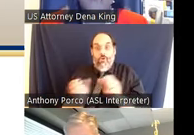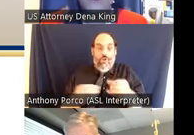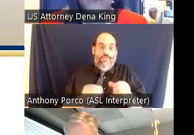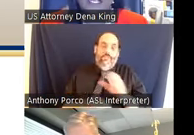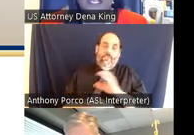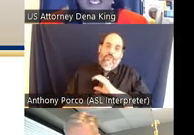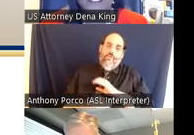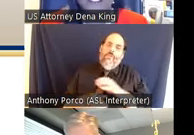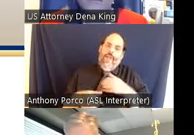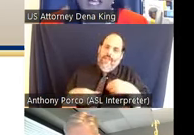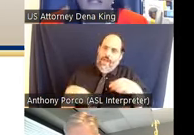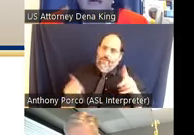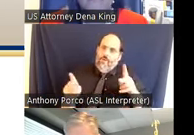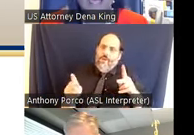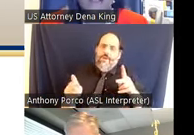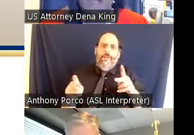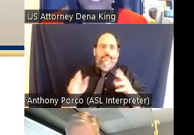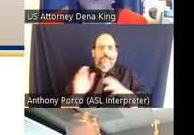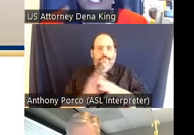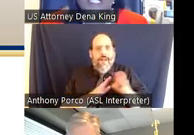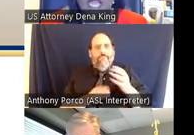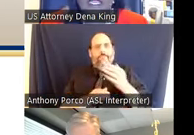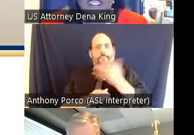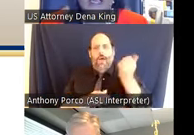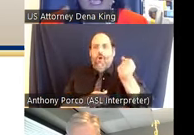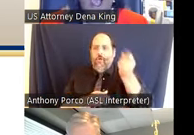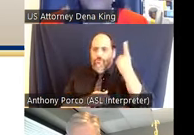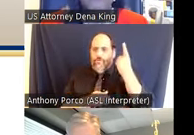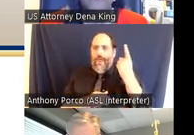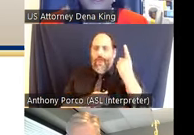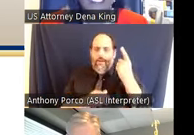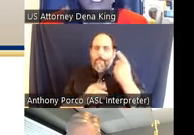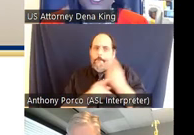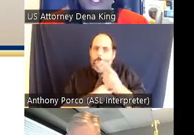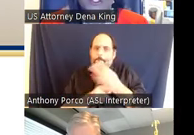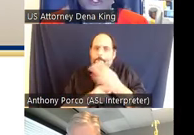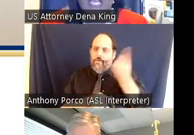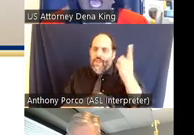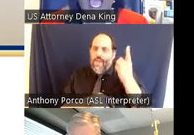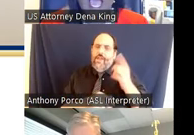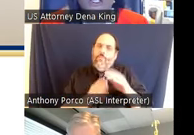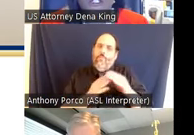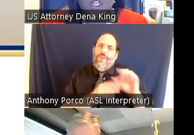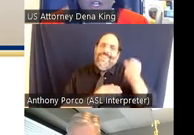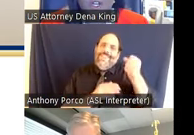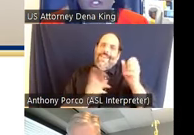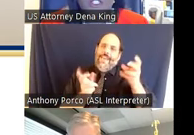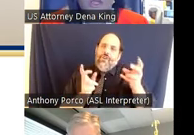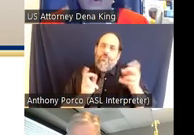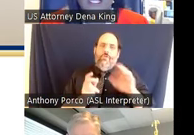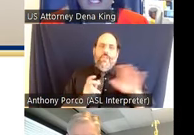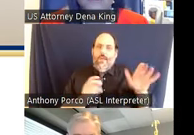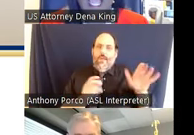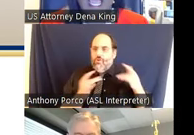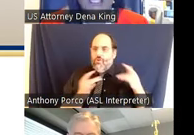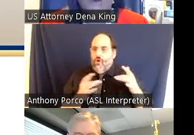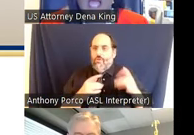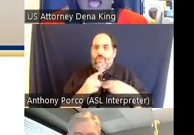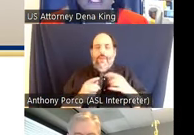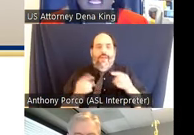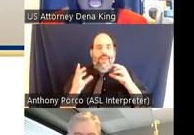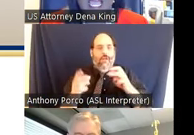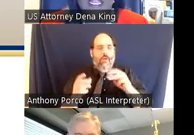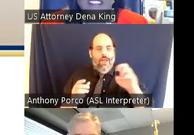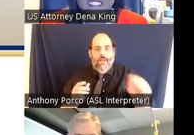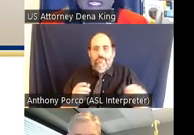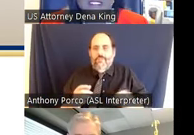with the opportunity to develop a better understanding of community issues and concerns when it comes to hate